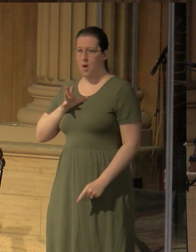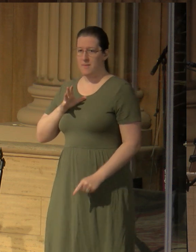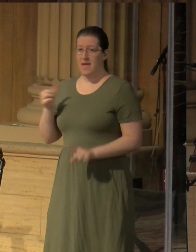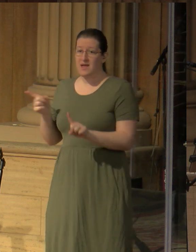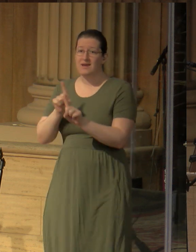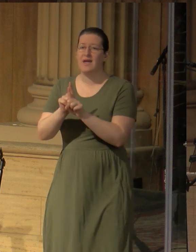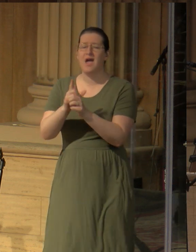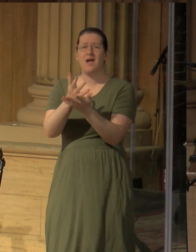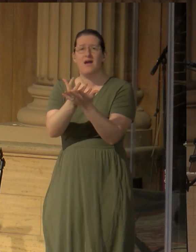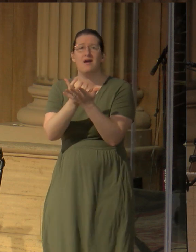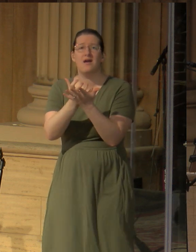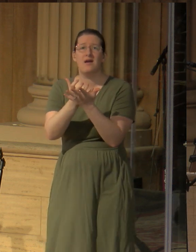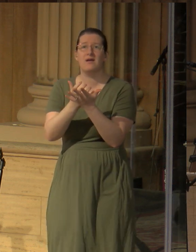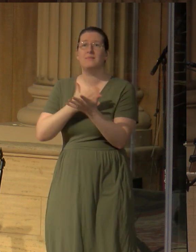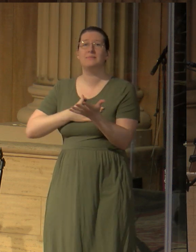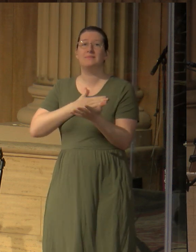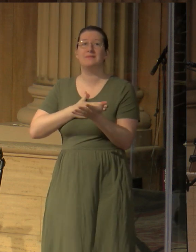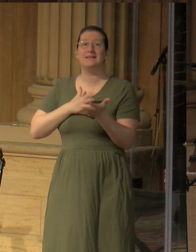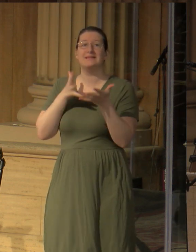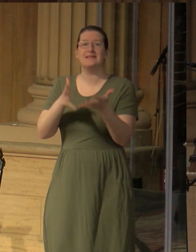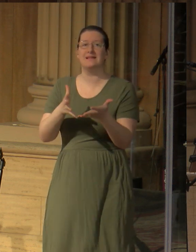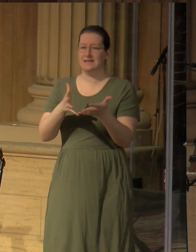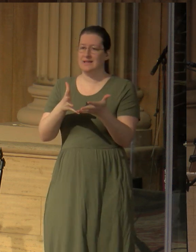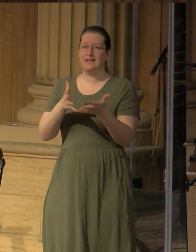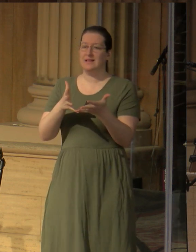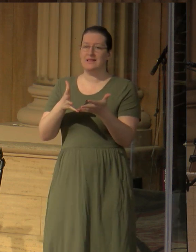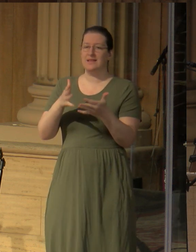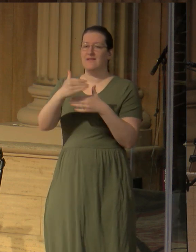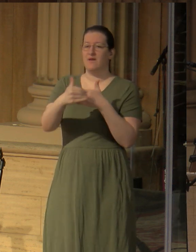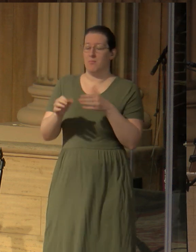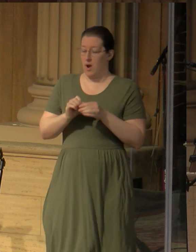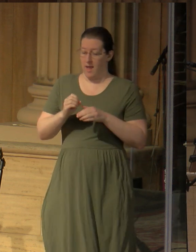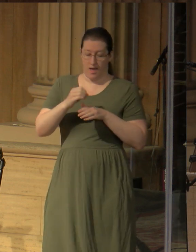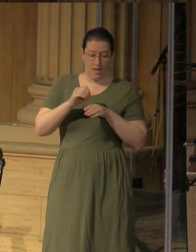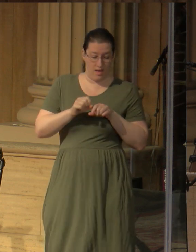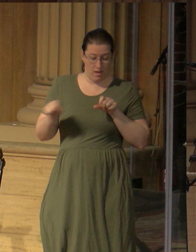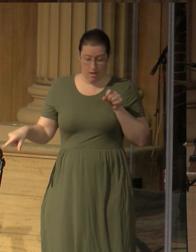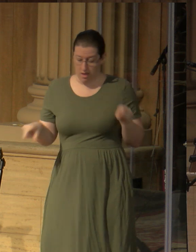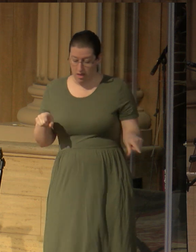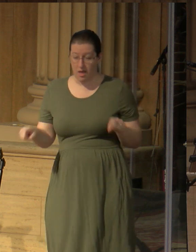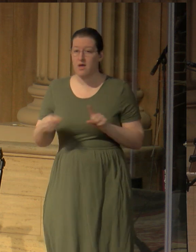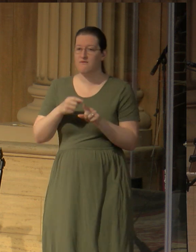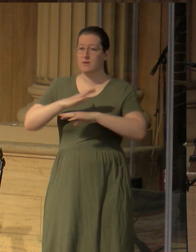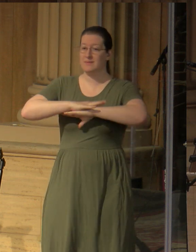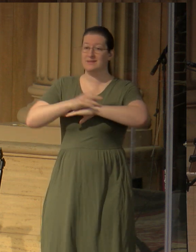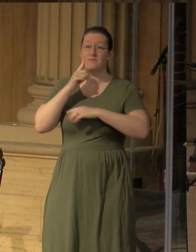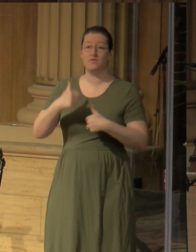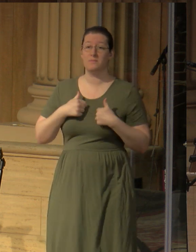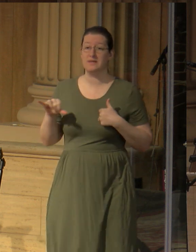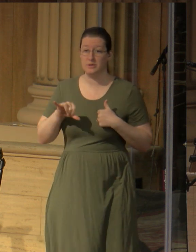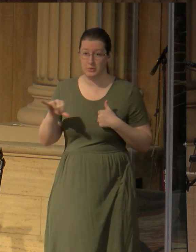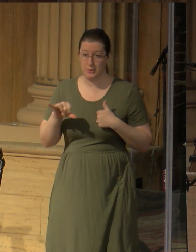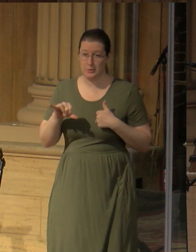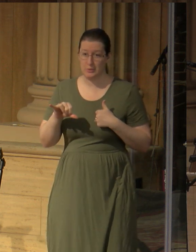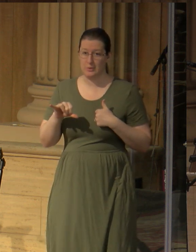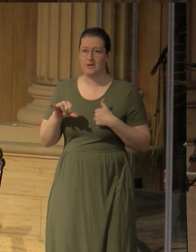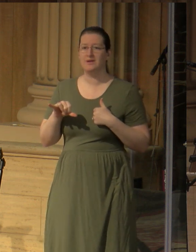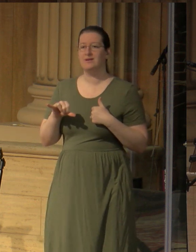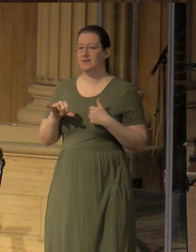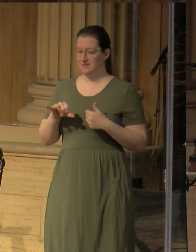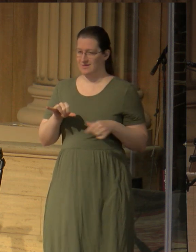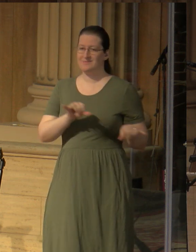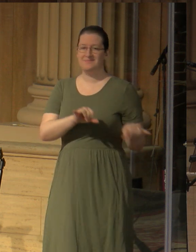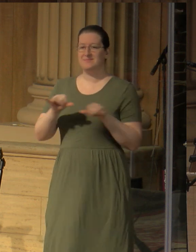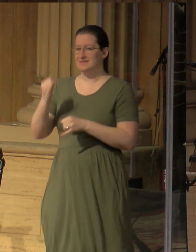of the bread that falls from the table, that there was going to be enough for everybody. Jesus is food for all. Jesus is offered